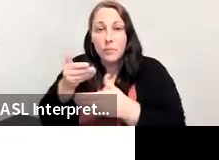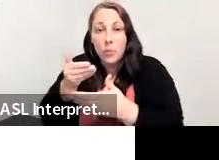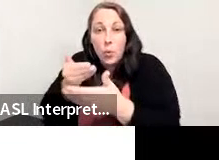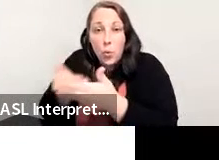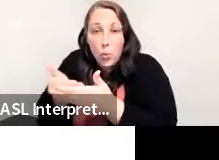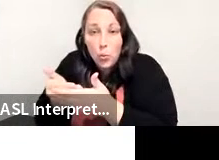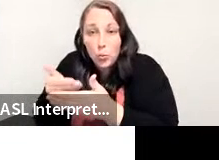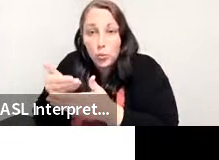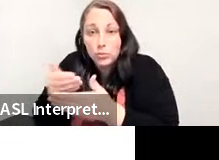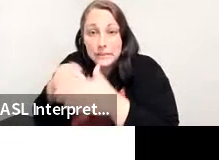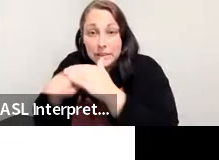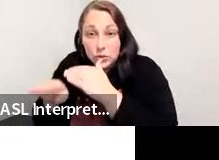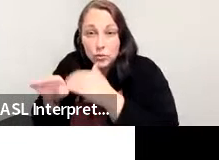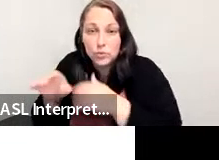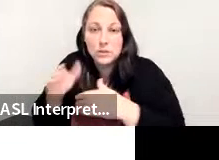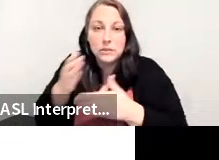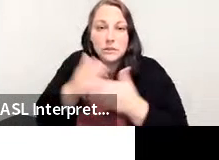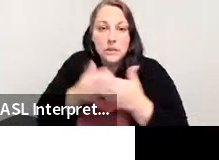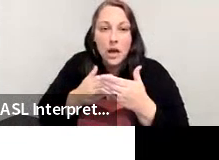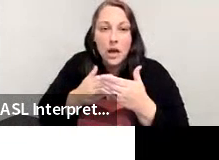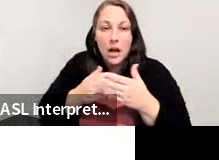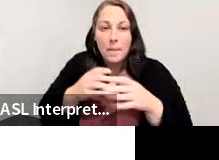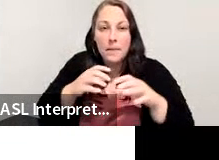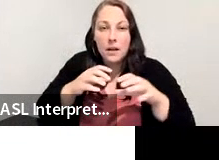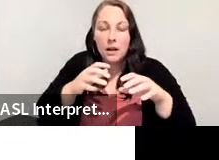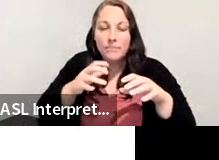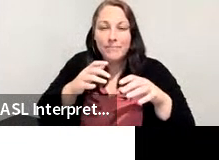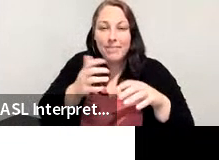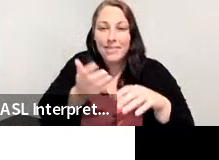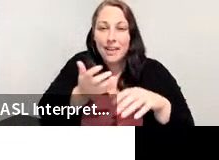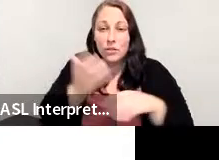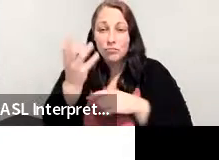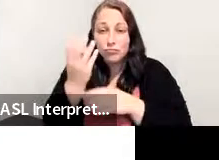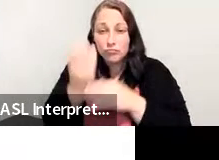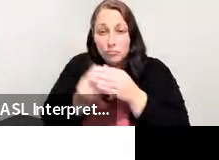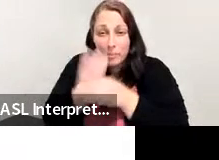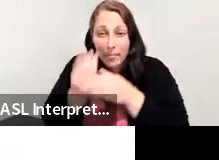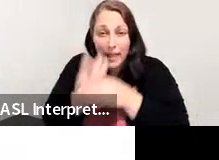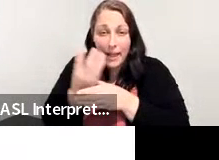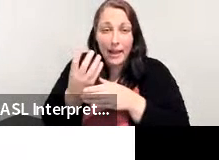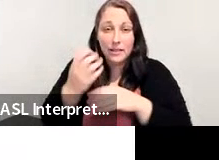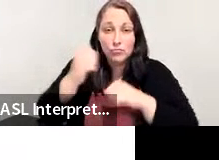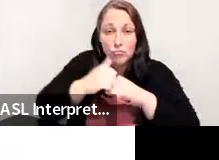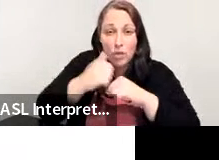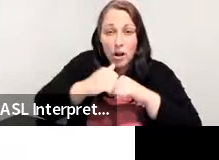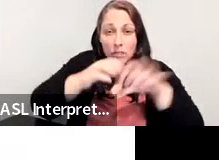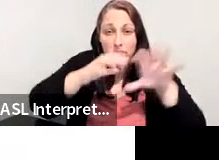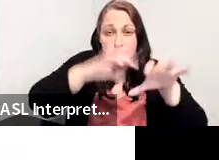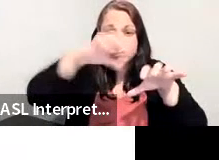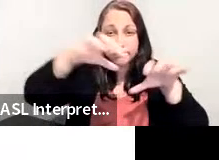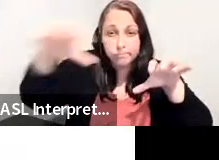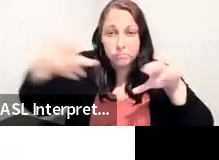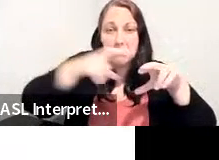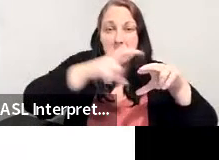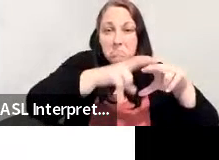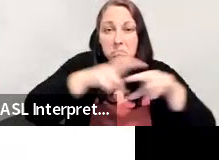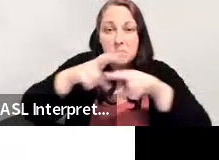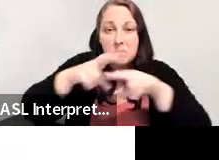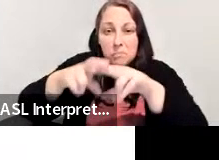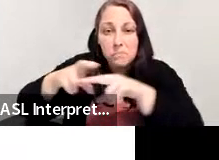but also some really notched into the streetscape, which we think will, again, kind of activate the Fifth Street streetscape.